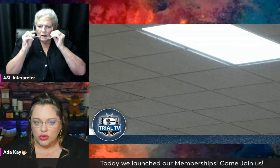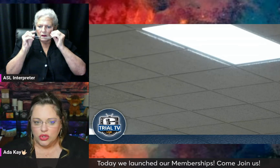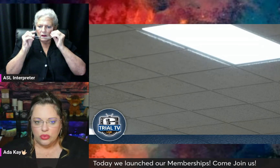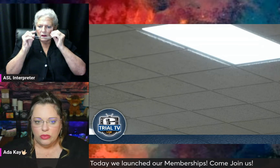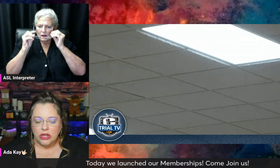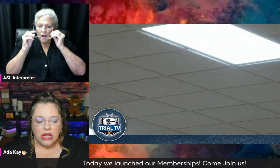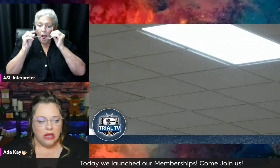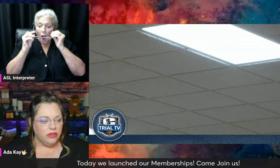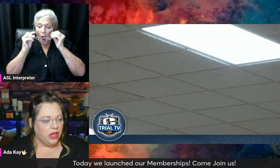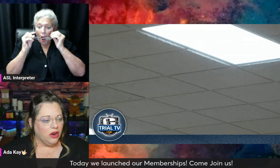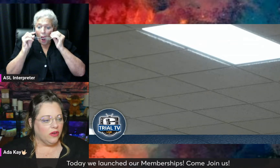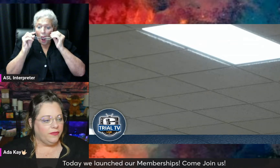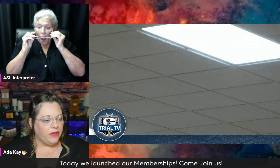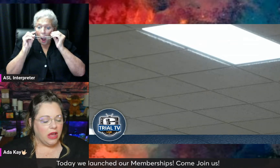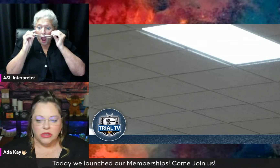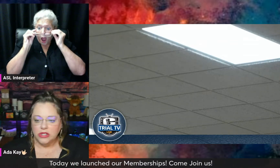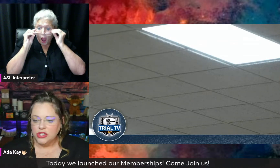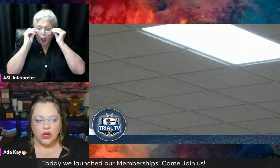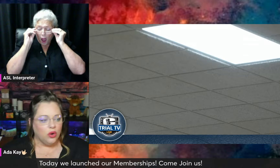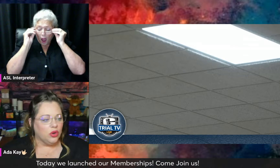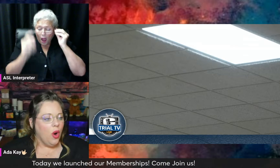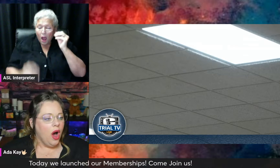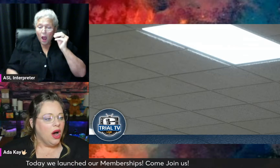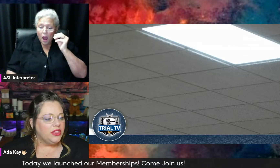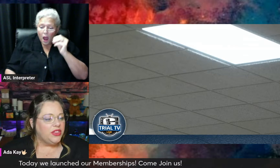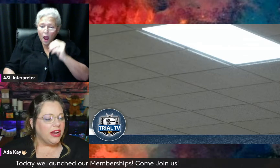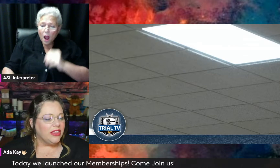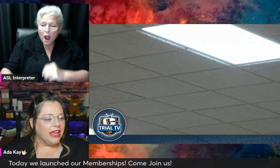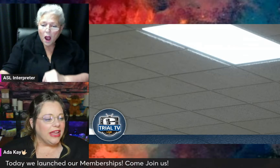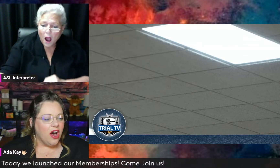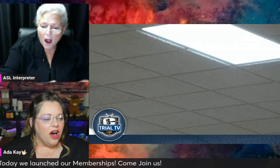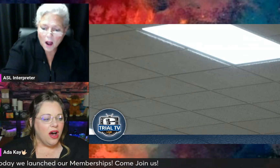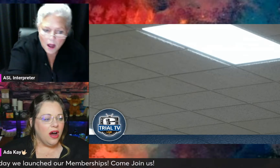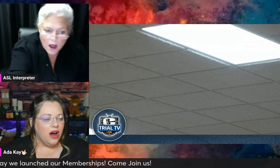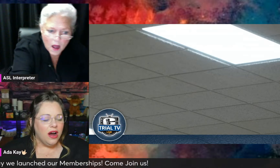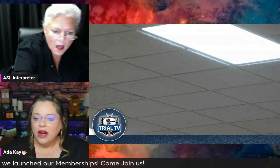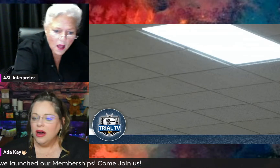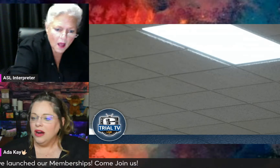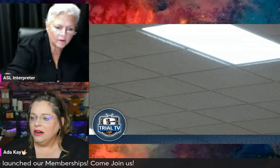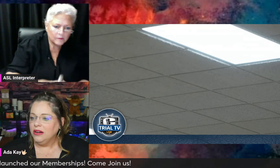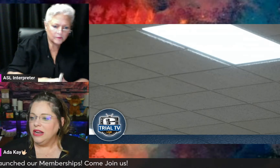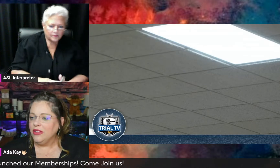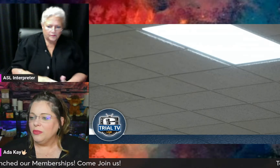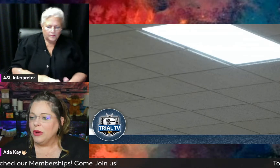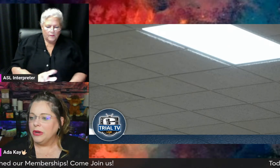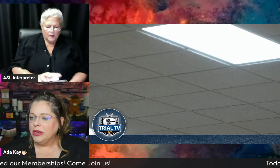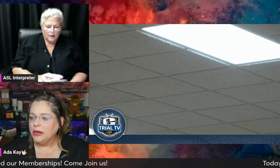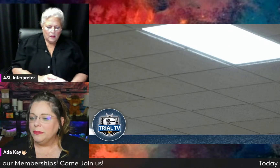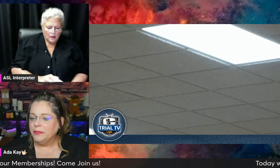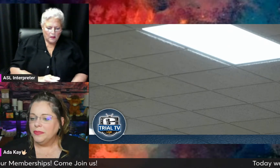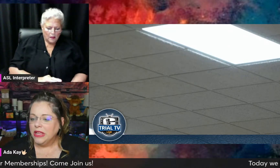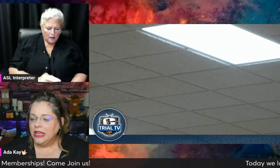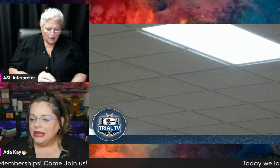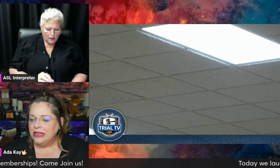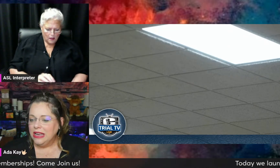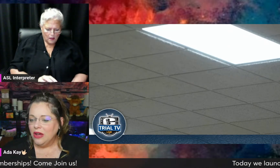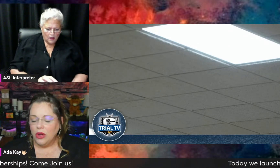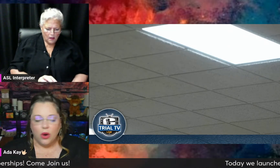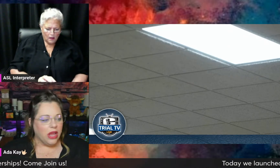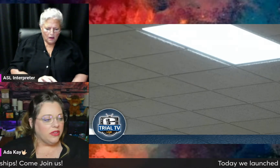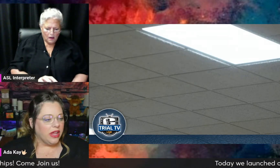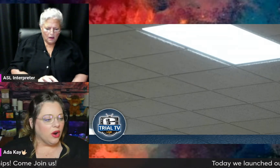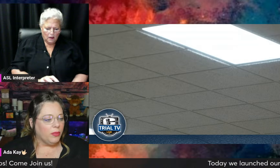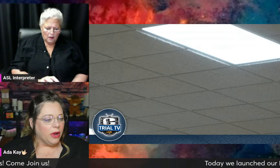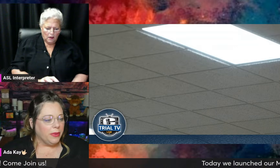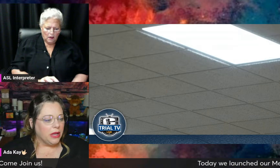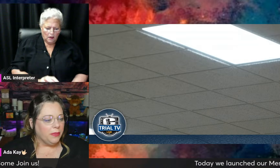on YouTube. They are fabulous. Y'all go, oh, there they are. Now they're popping up. Now,